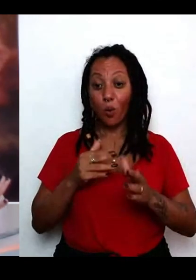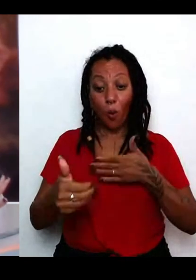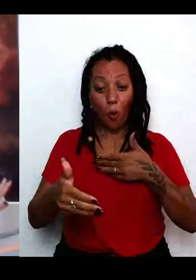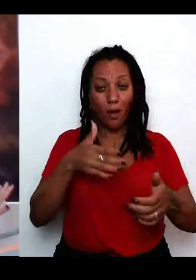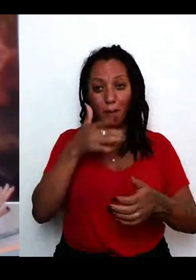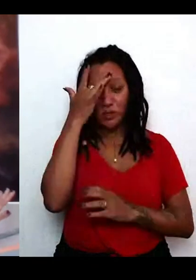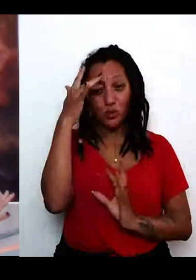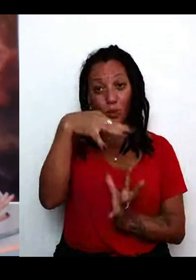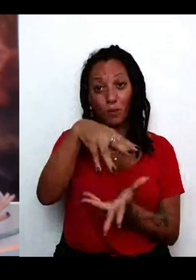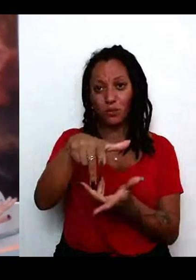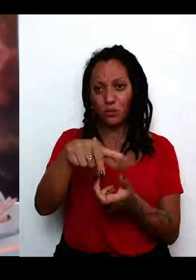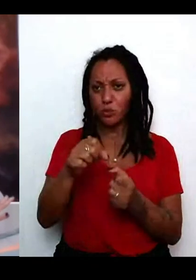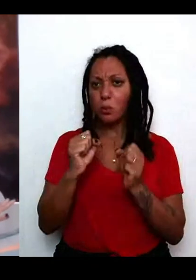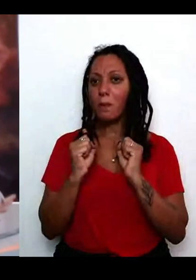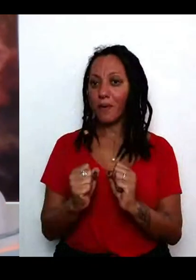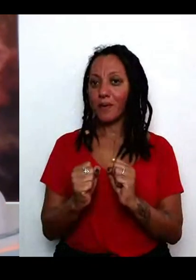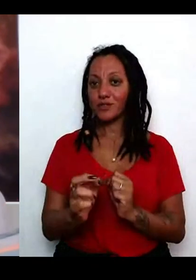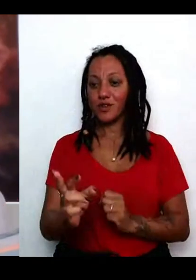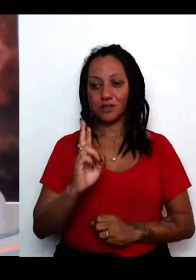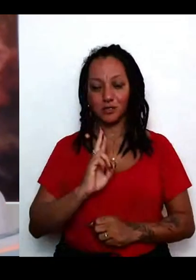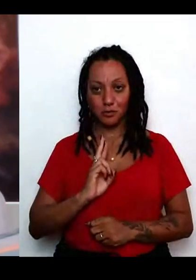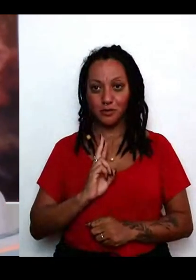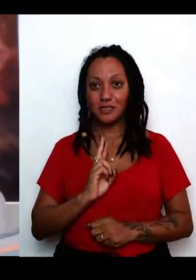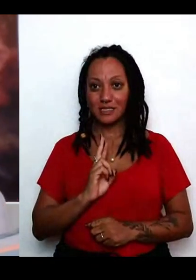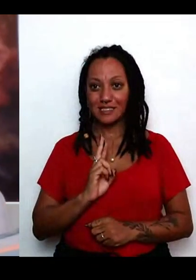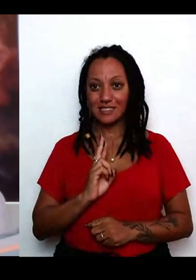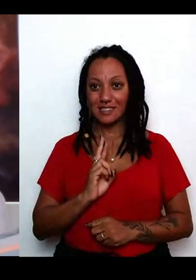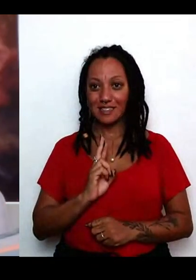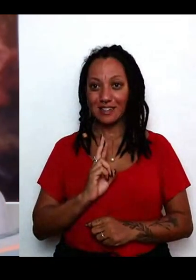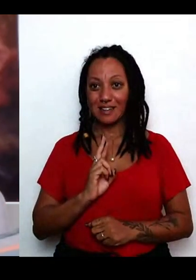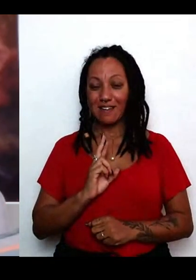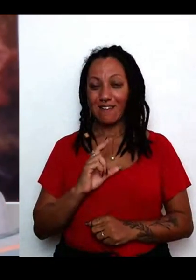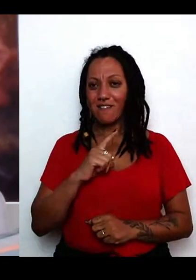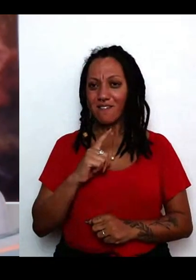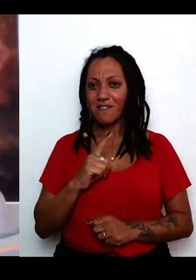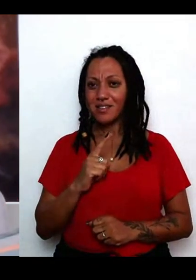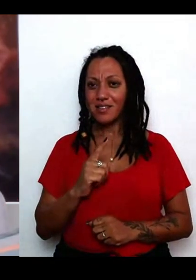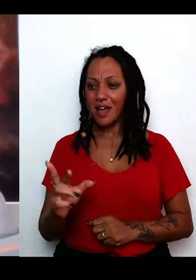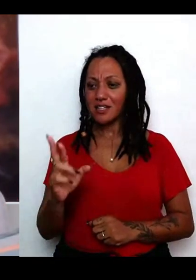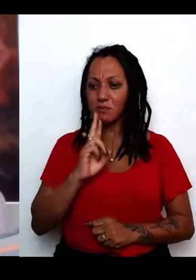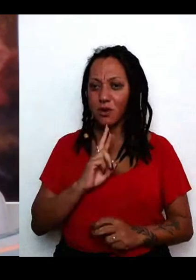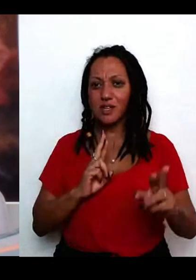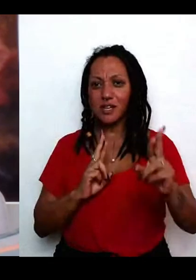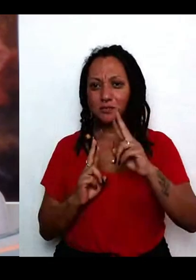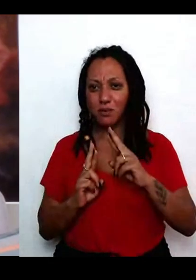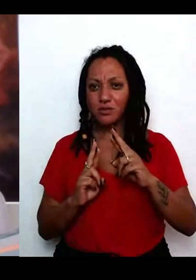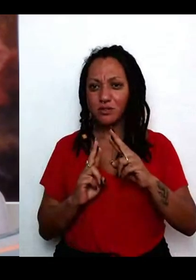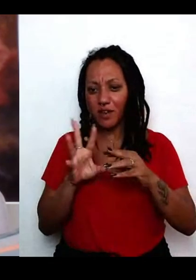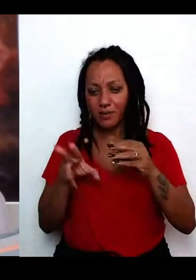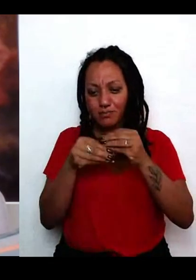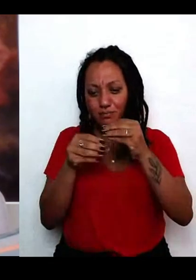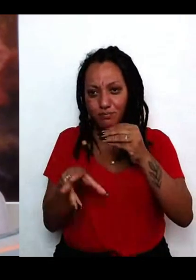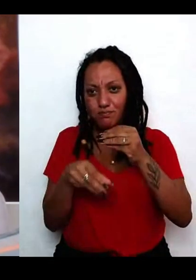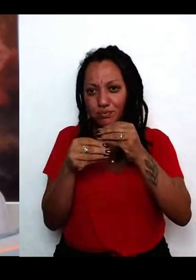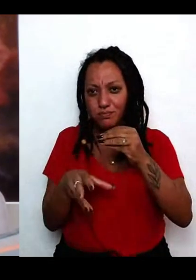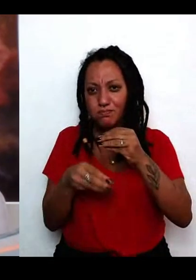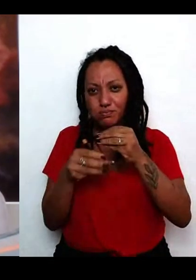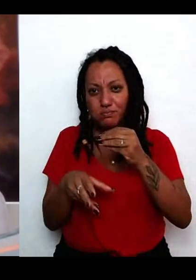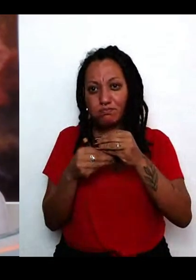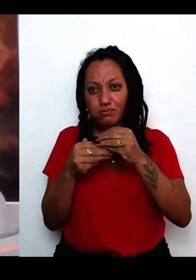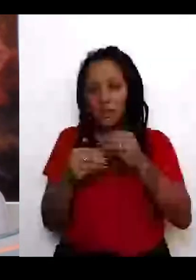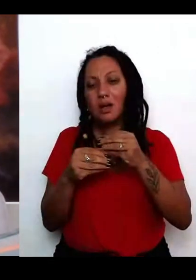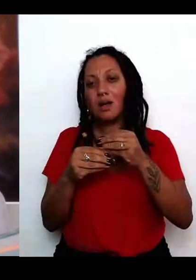all over the world online through web 3 and also demonstrate that the metaverse